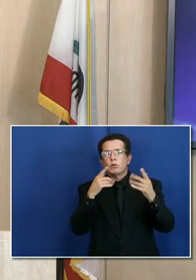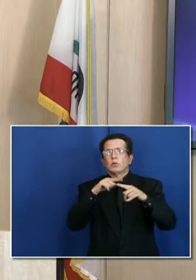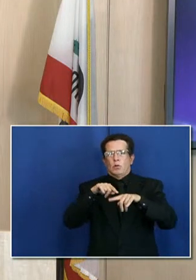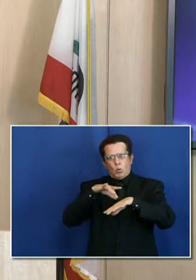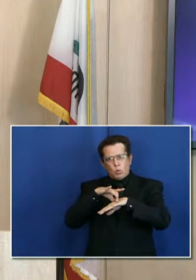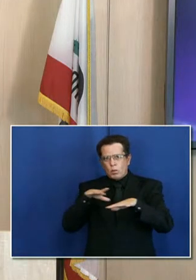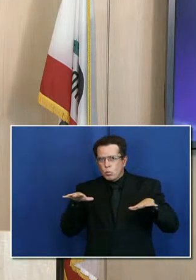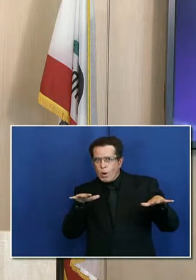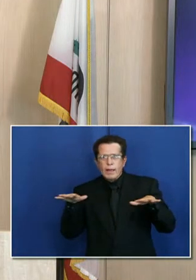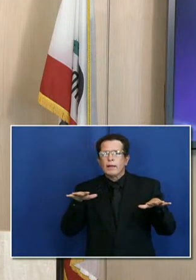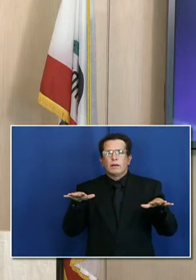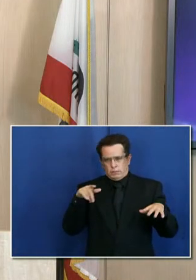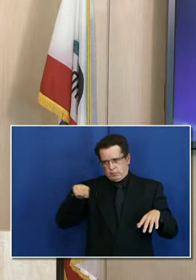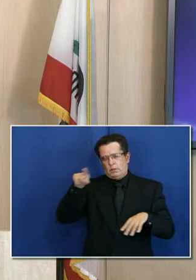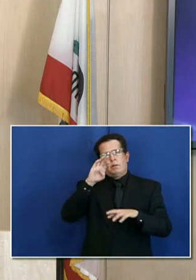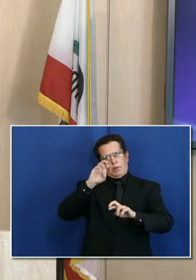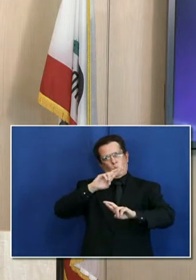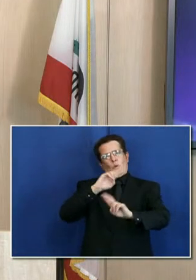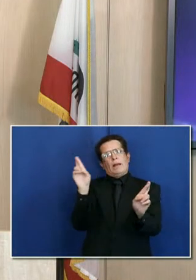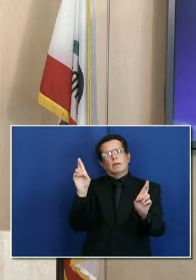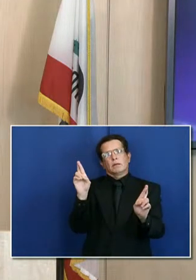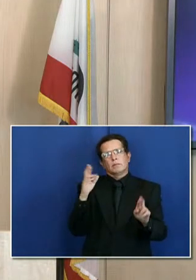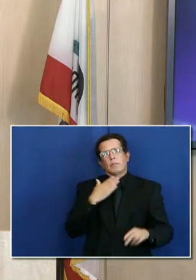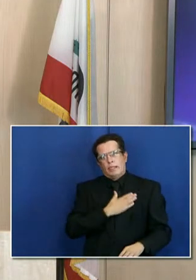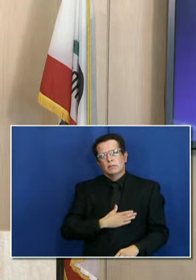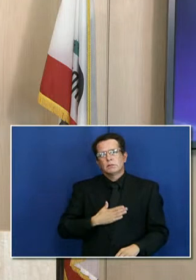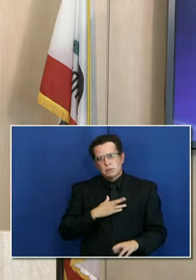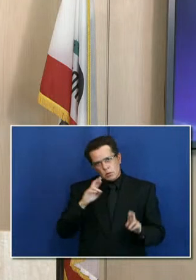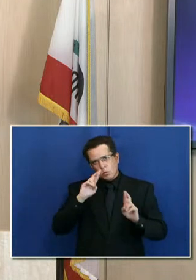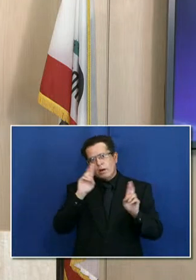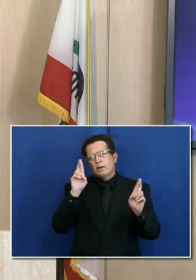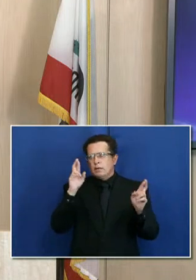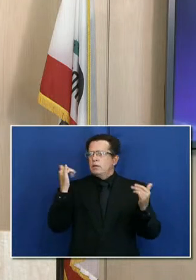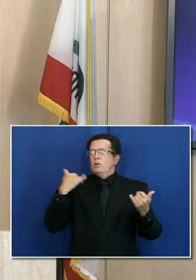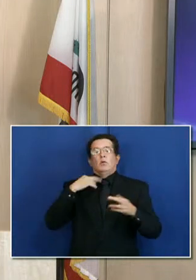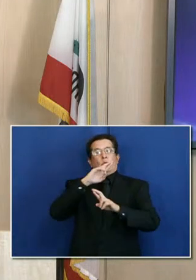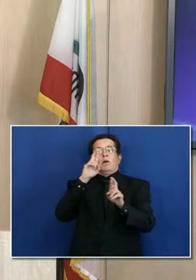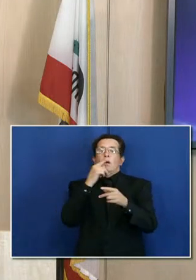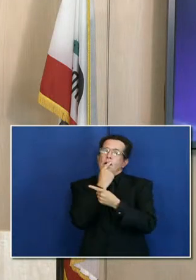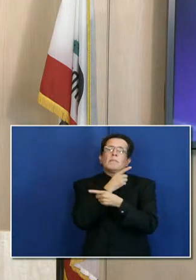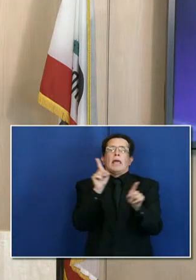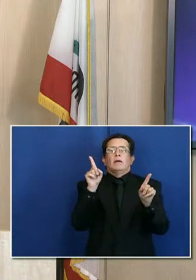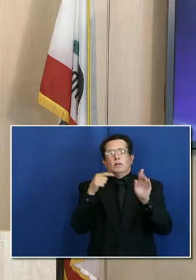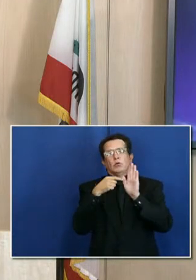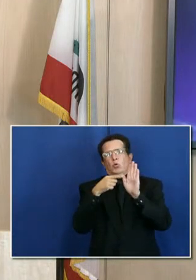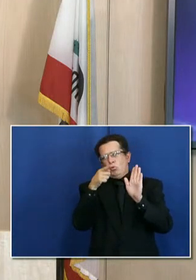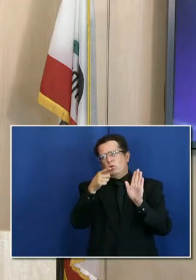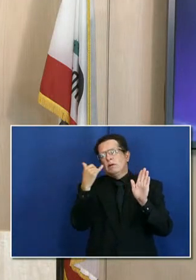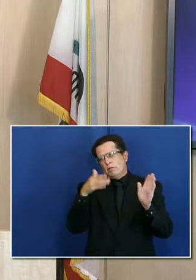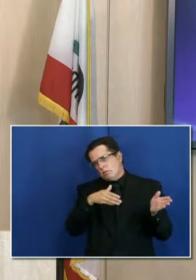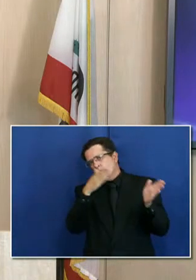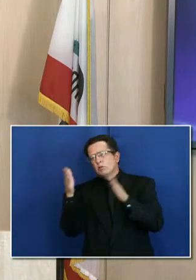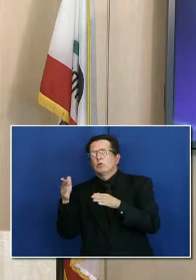So please get prepared. Thank you, and let's move on to the updates, starting with Supervisor Fletcher.